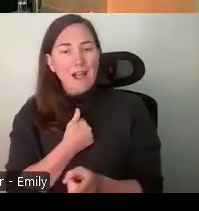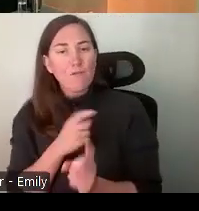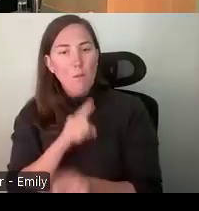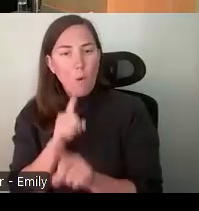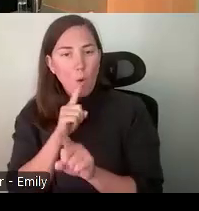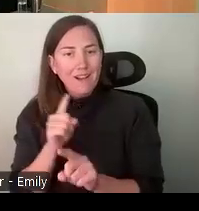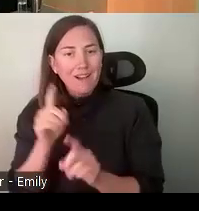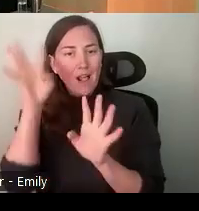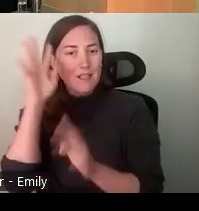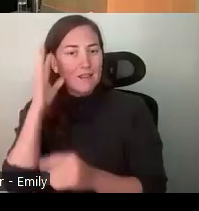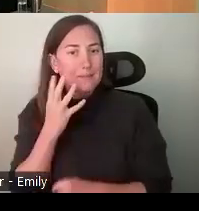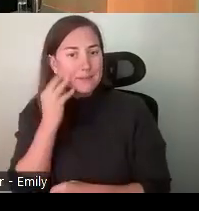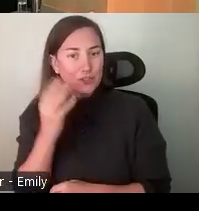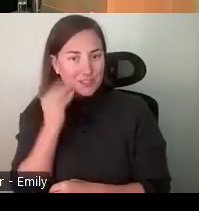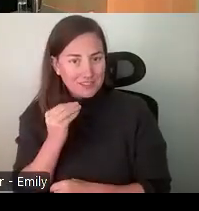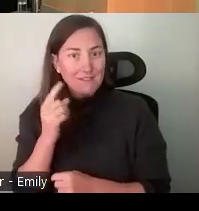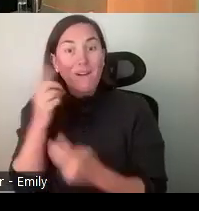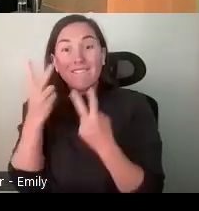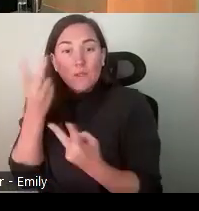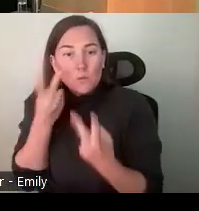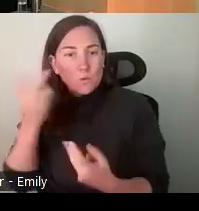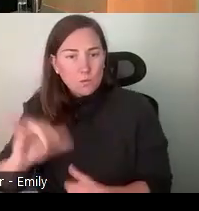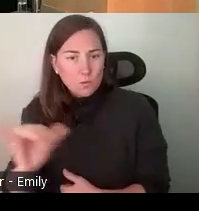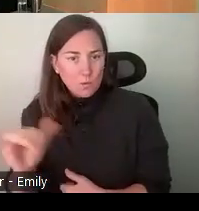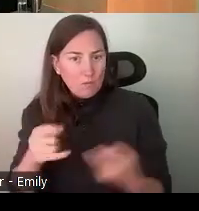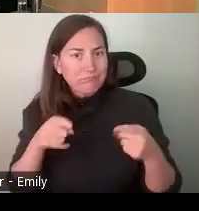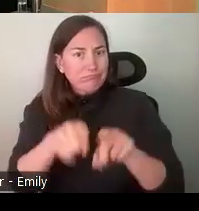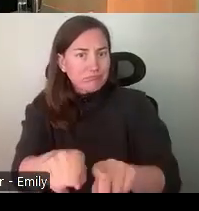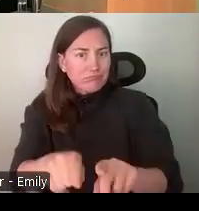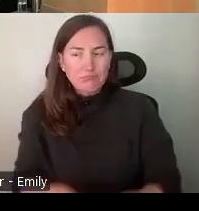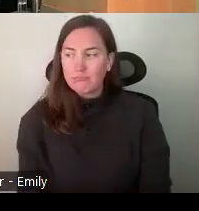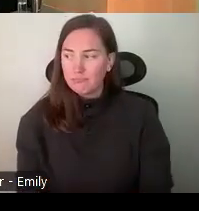hallucinatory experiences in the visual modality.